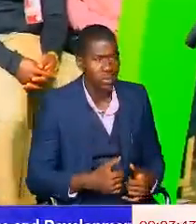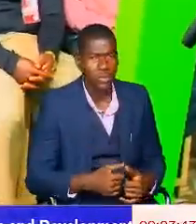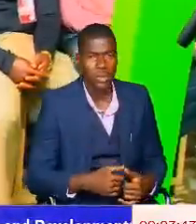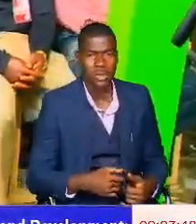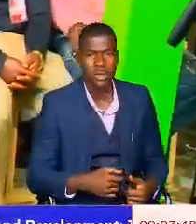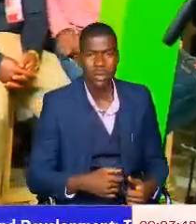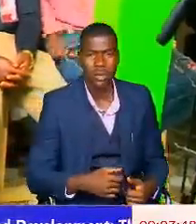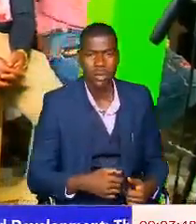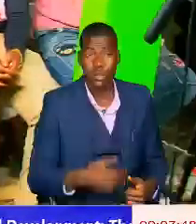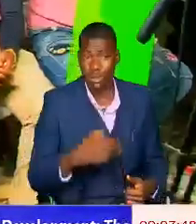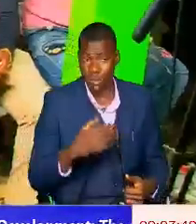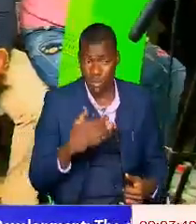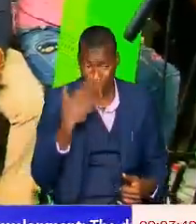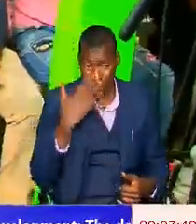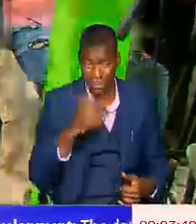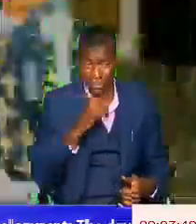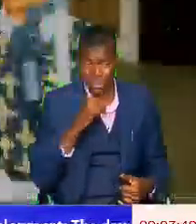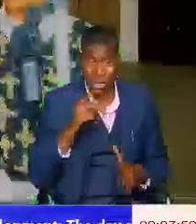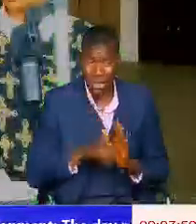kill him.